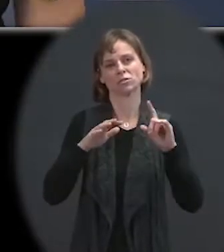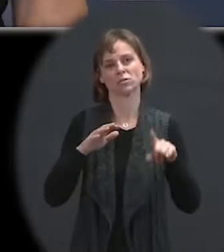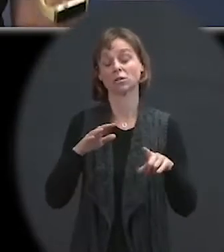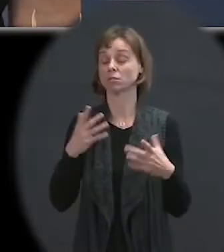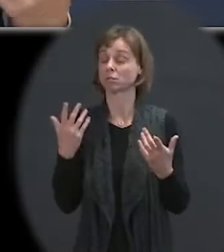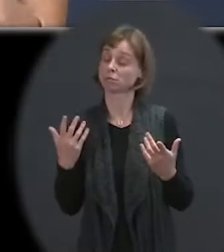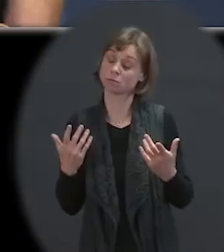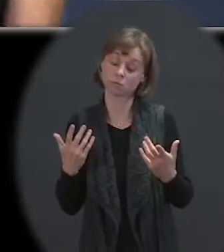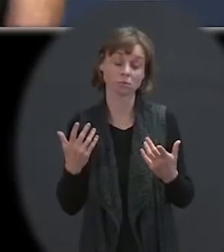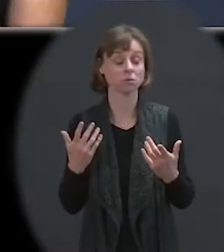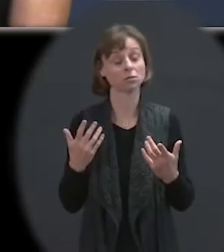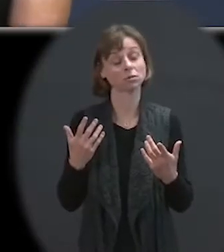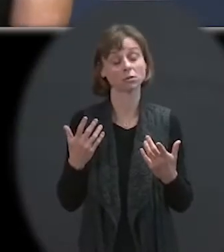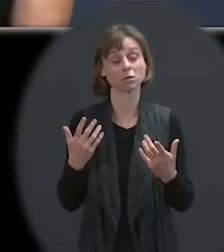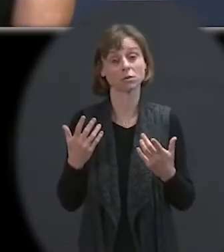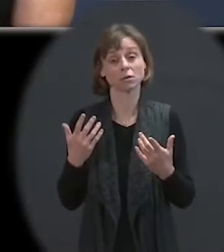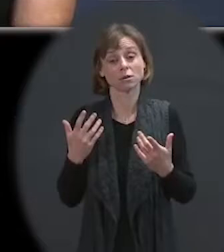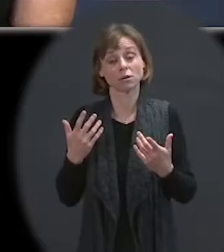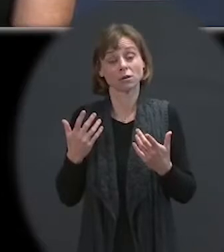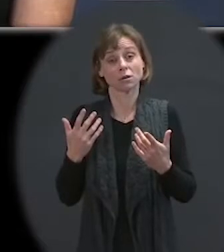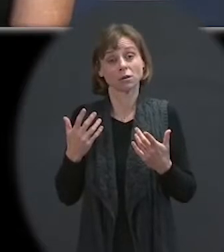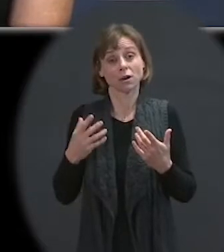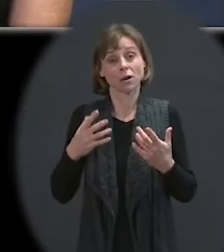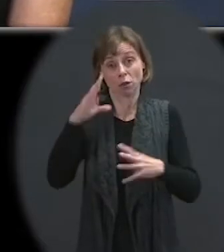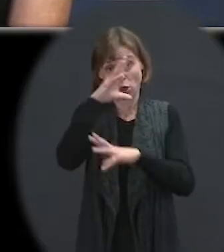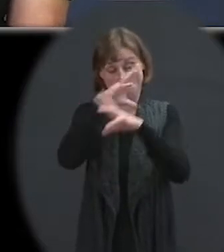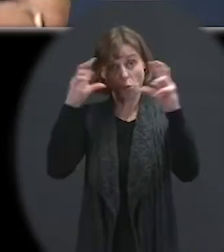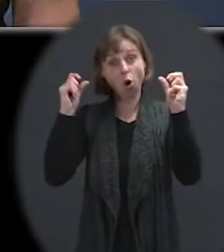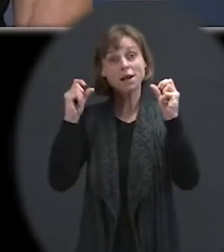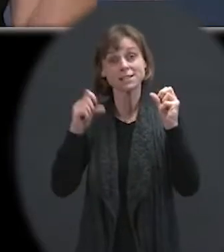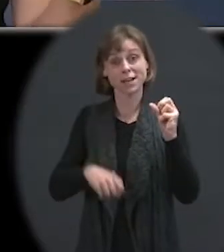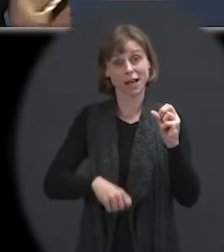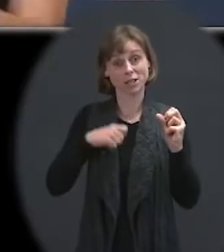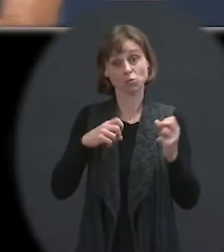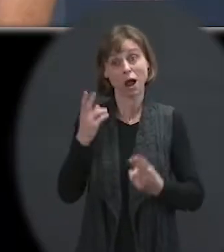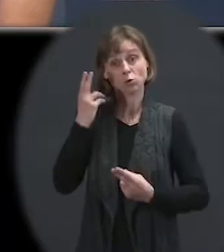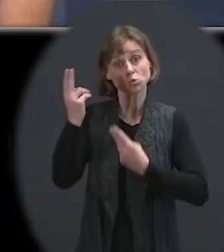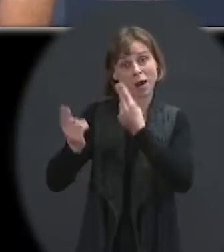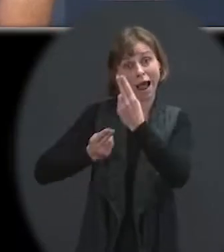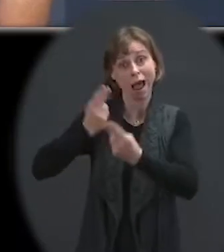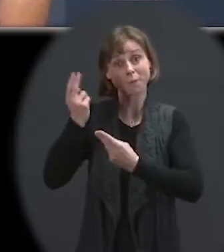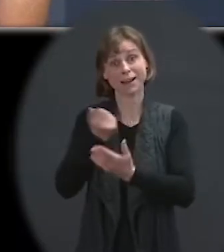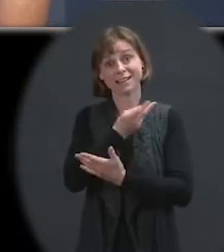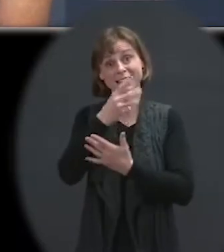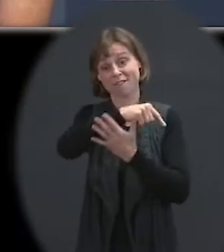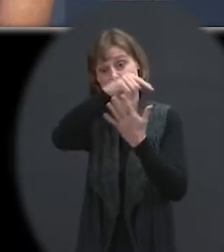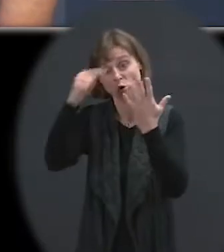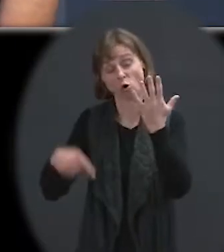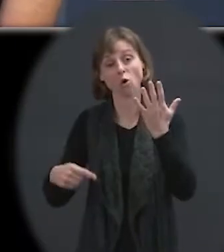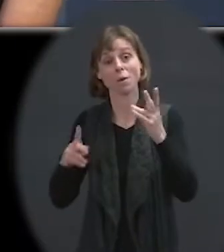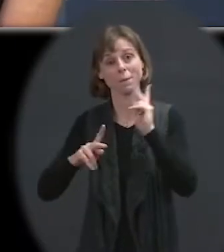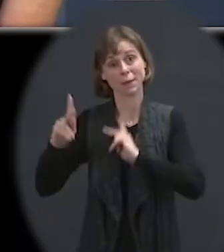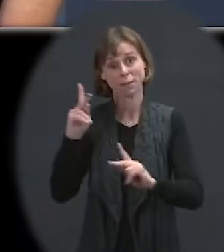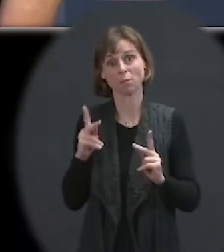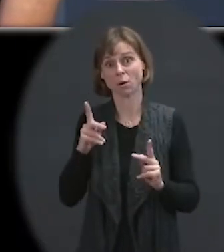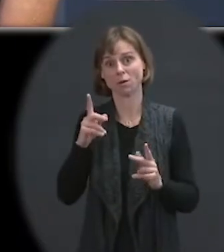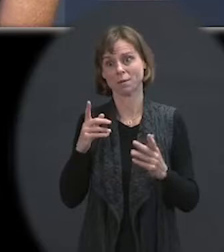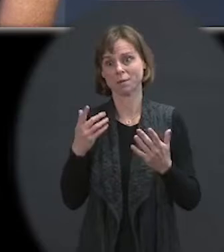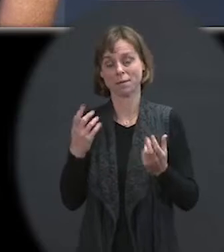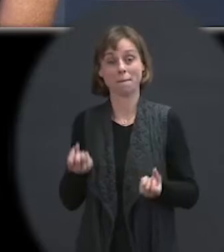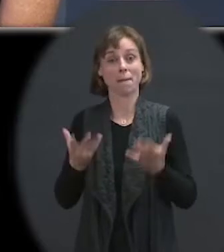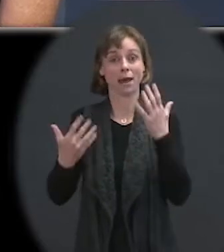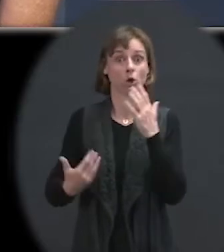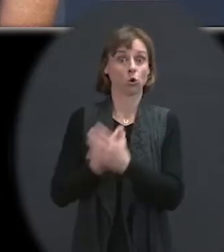a historic set of nominees who not only were, many of them were barrier breaking, including Neera Tanden, but